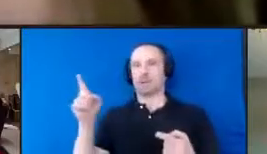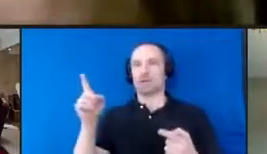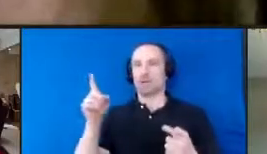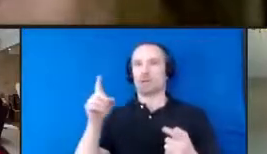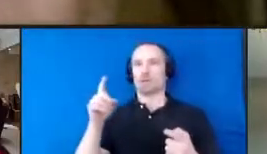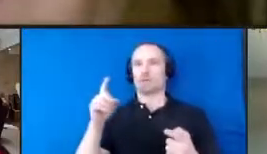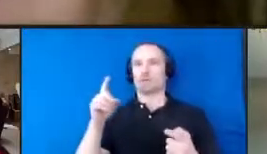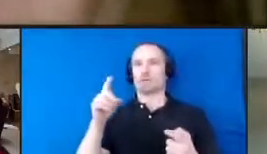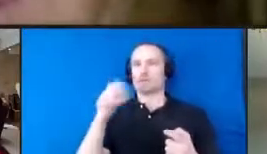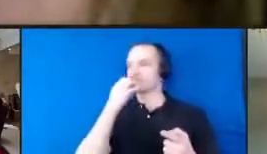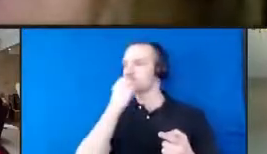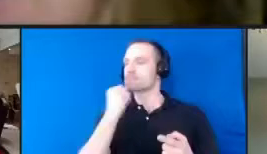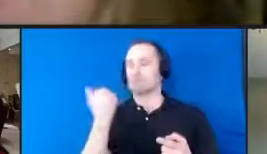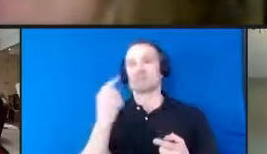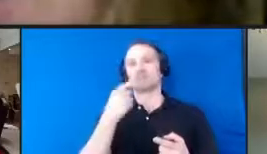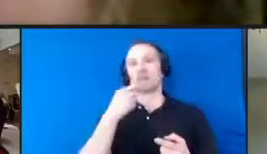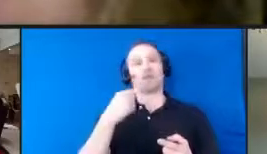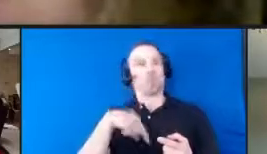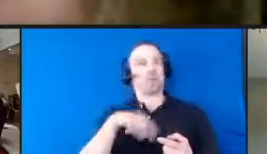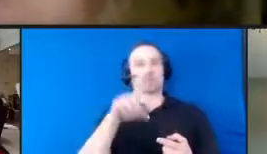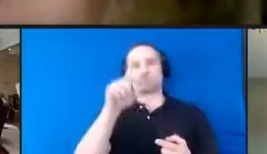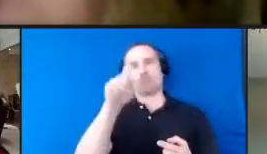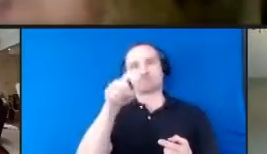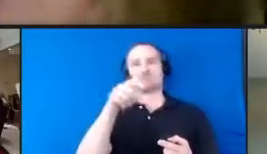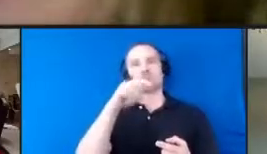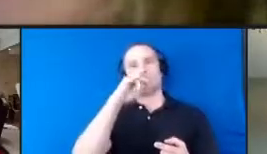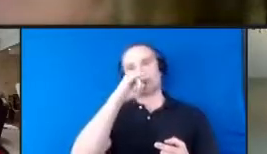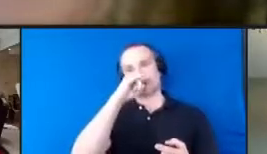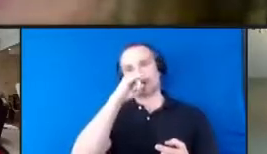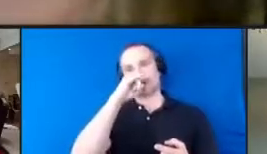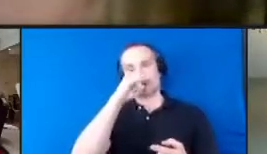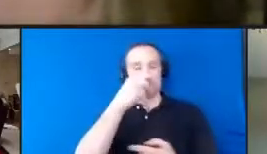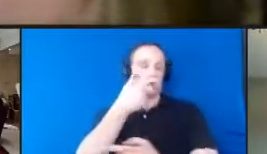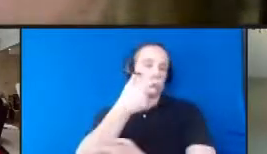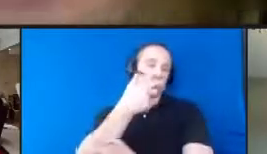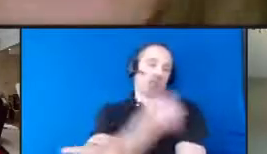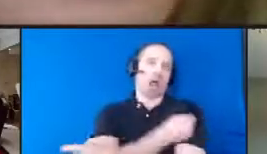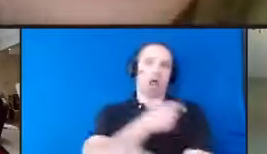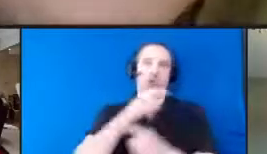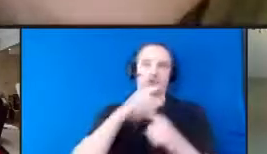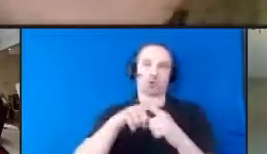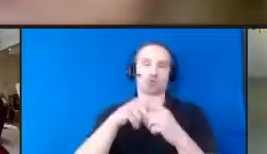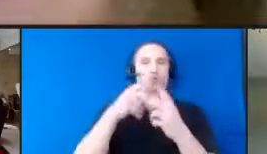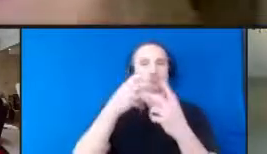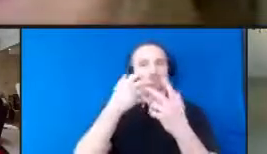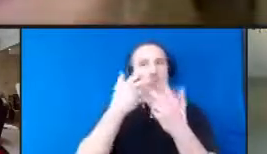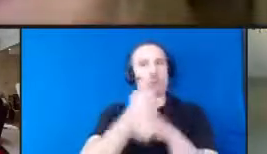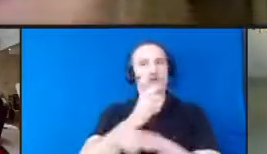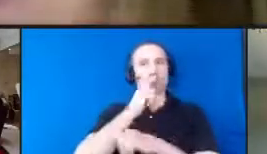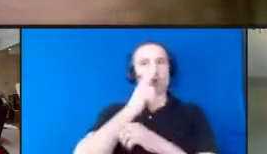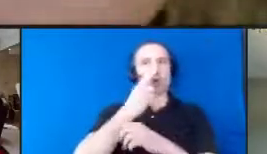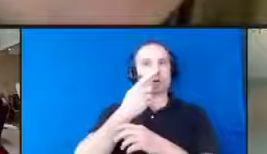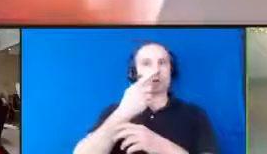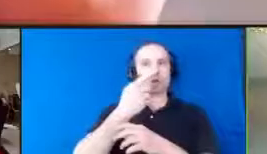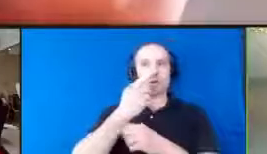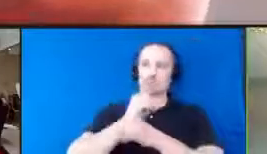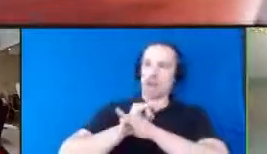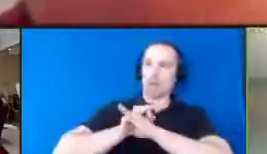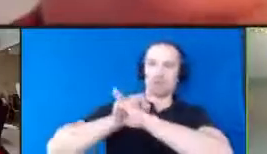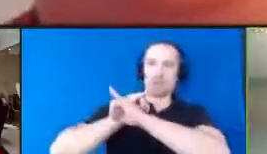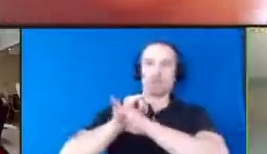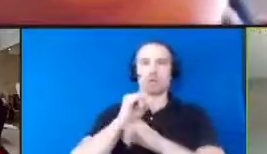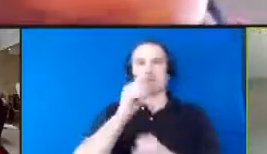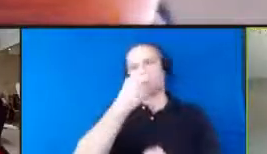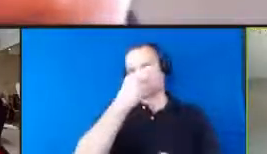says, we need kids vaccinated to get to herd immunity. Can you say more about this? Sure. So herd